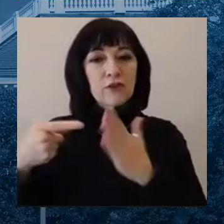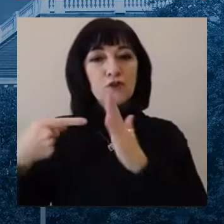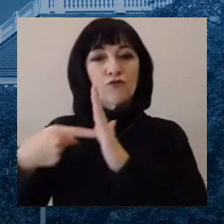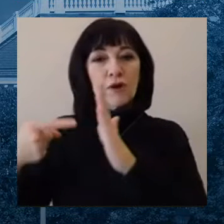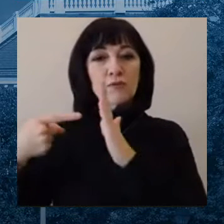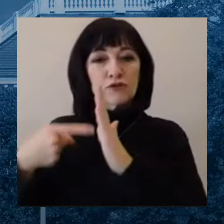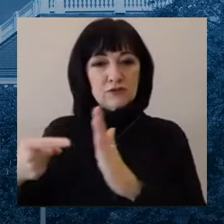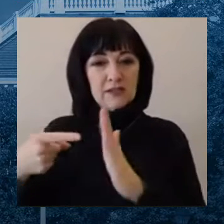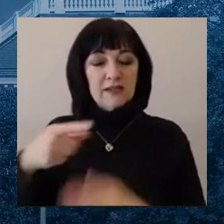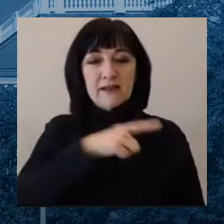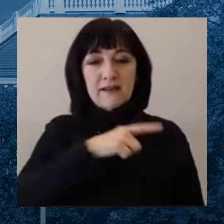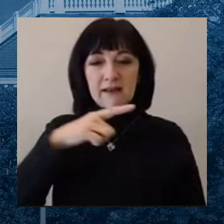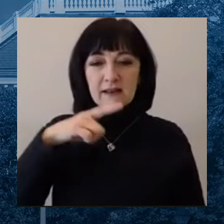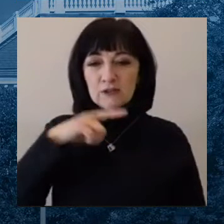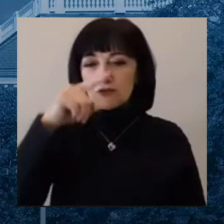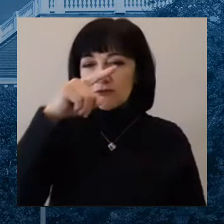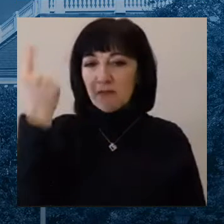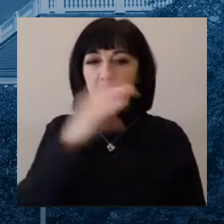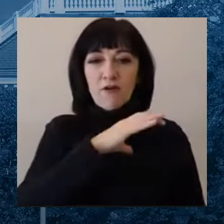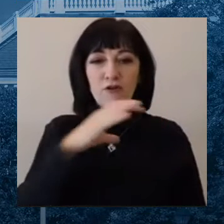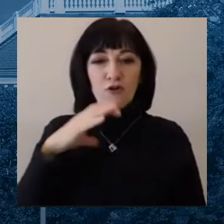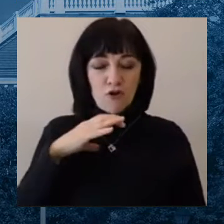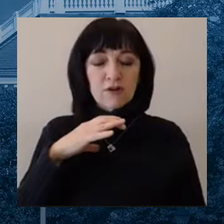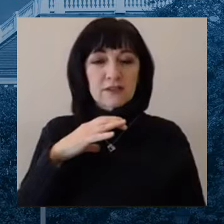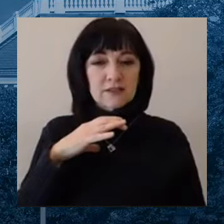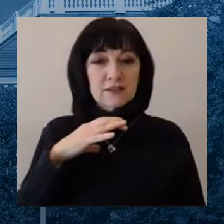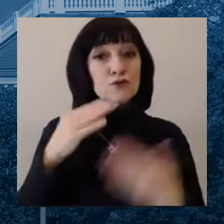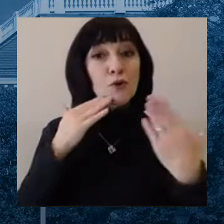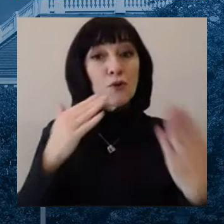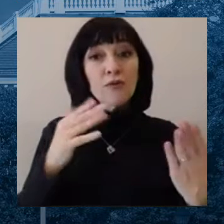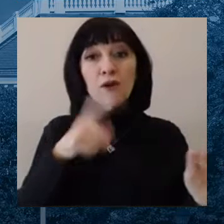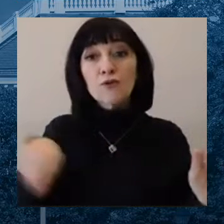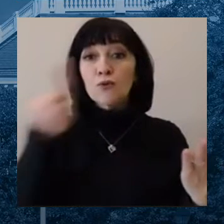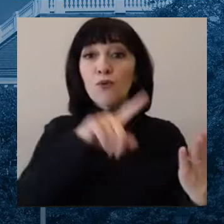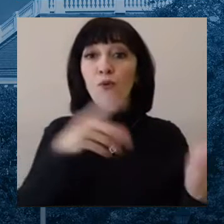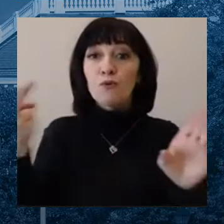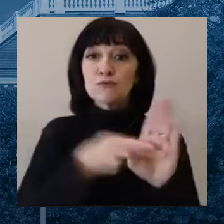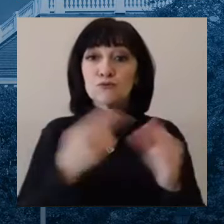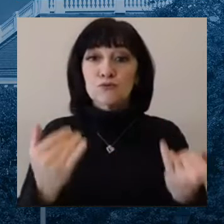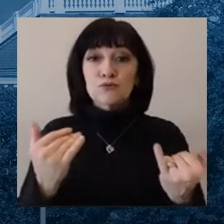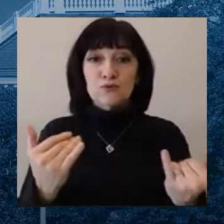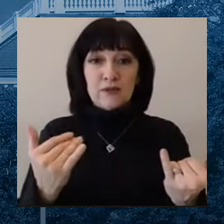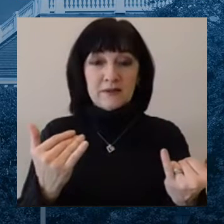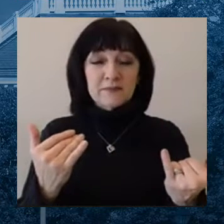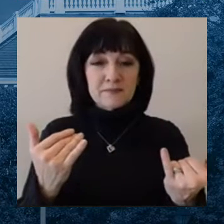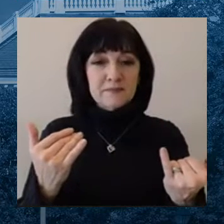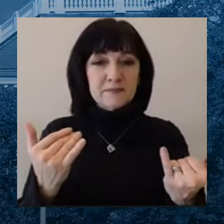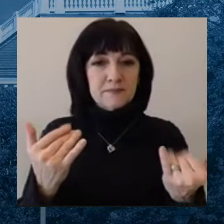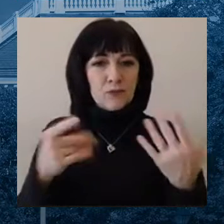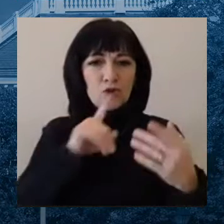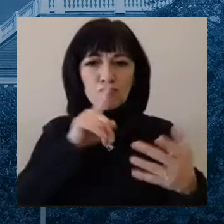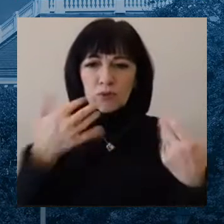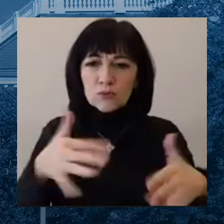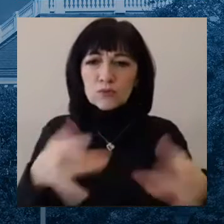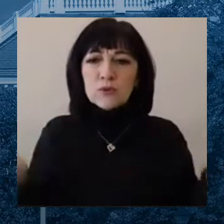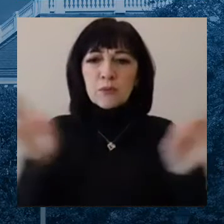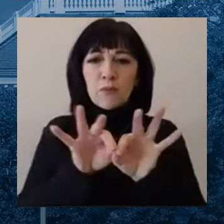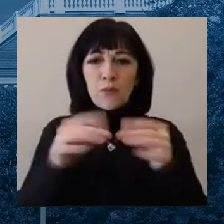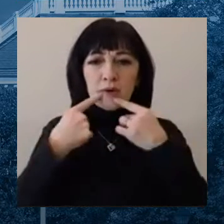the Legislative Black Caucus. Thank you all for joining us for this important